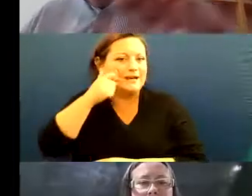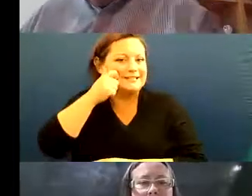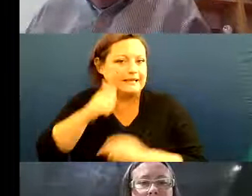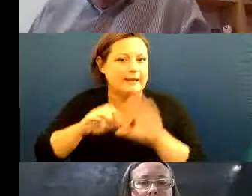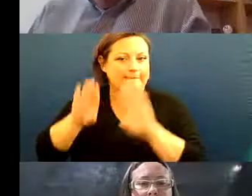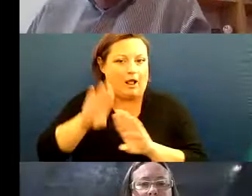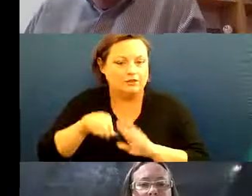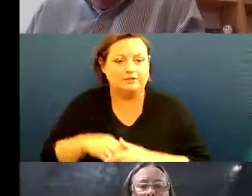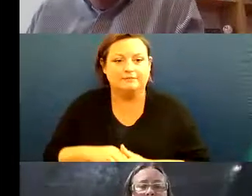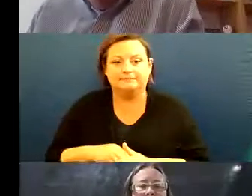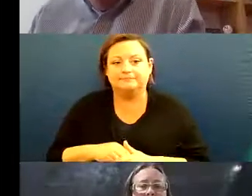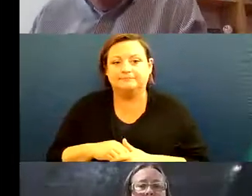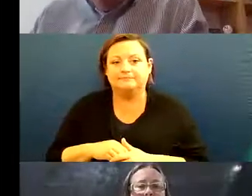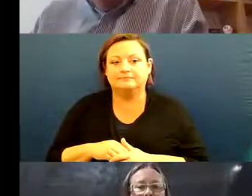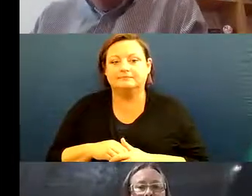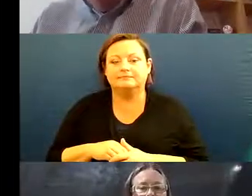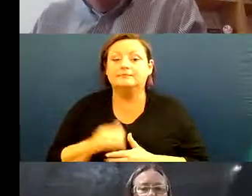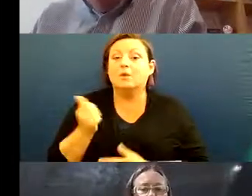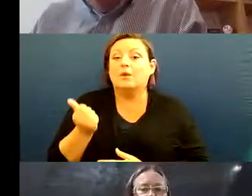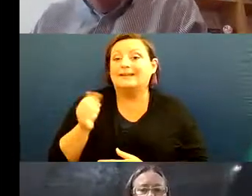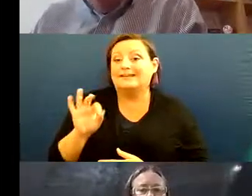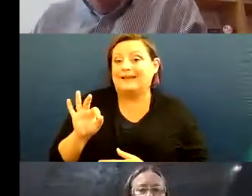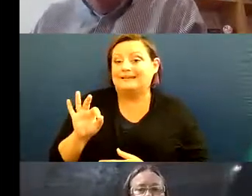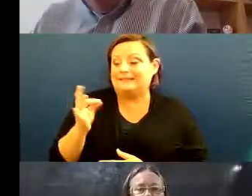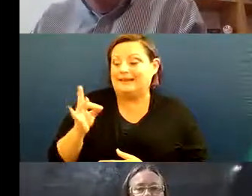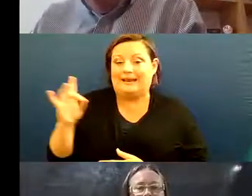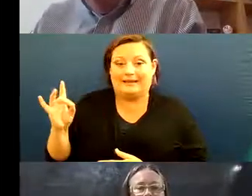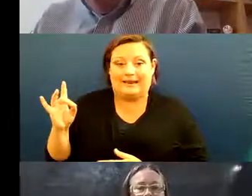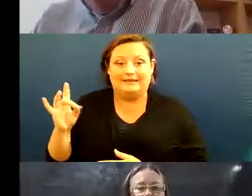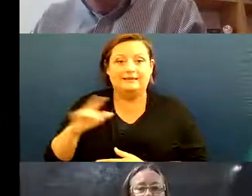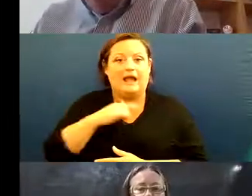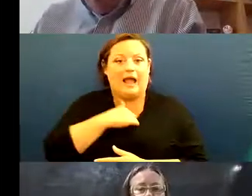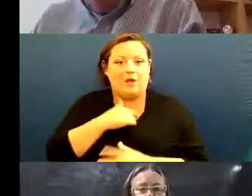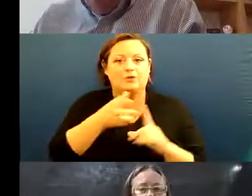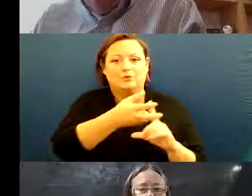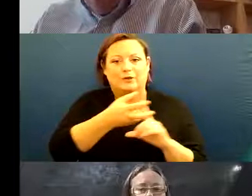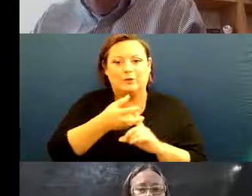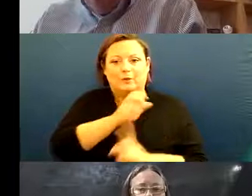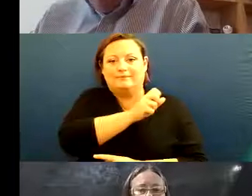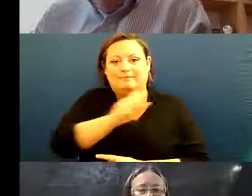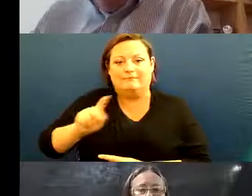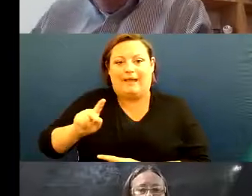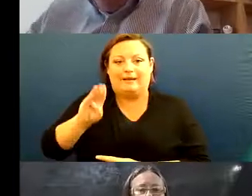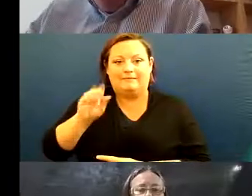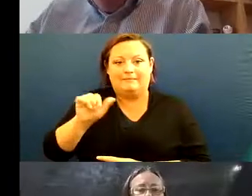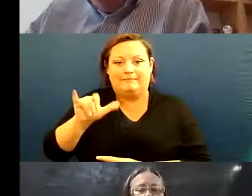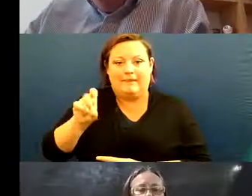So as I said, in 1988, I was recruited back to Baylor as a faculty member.